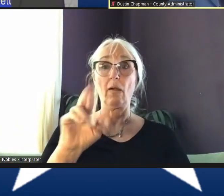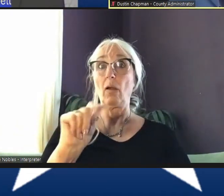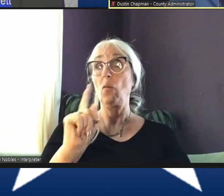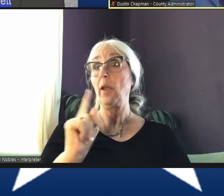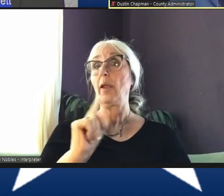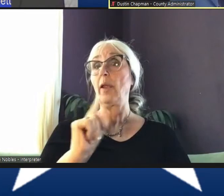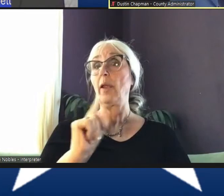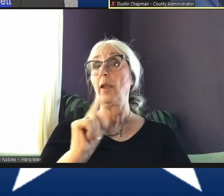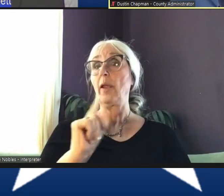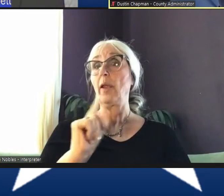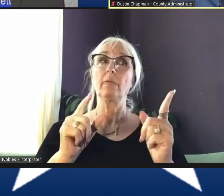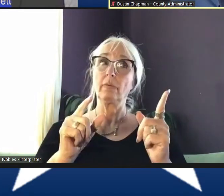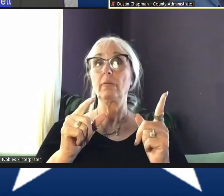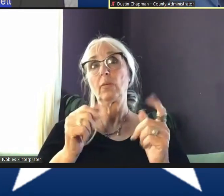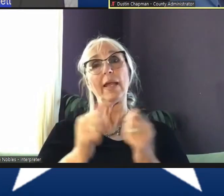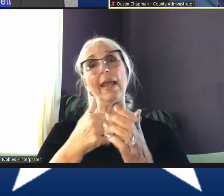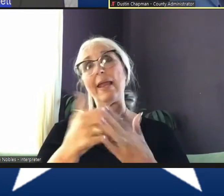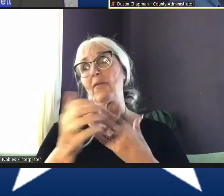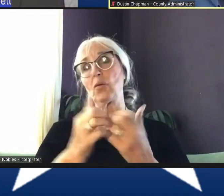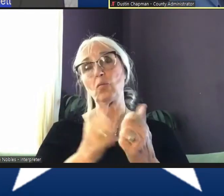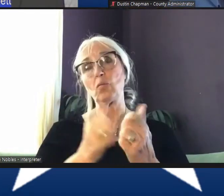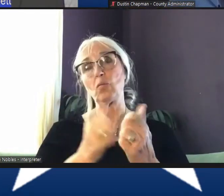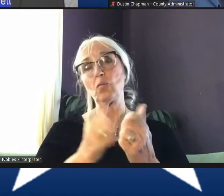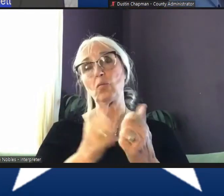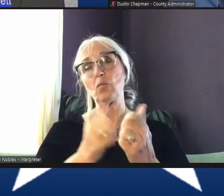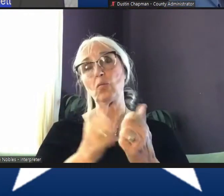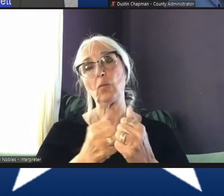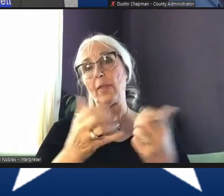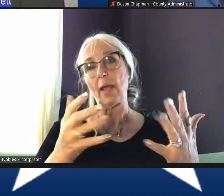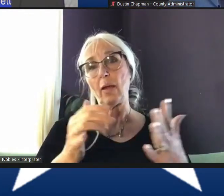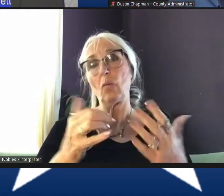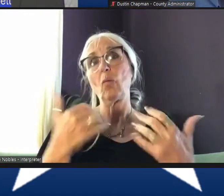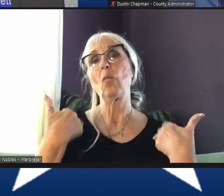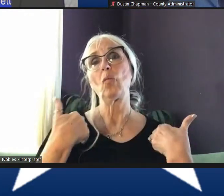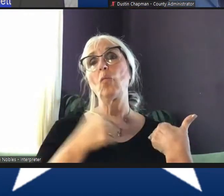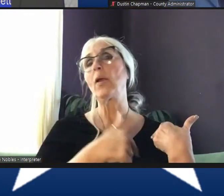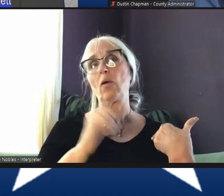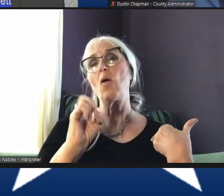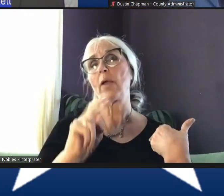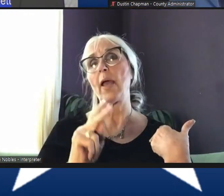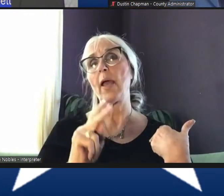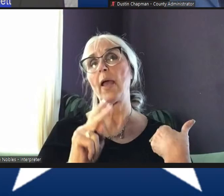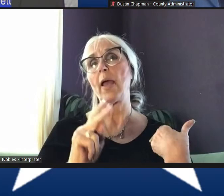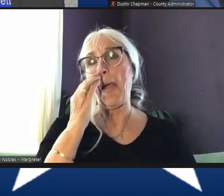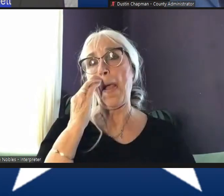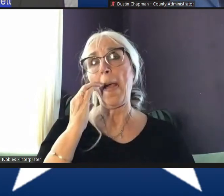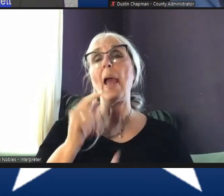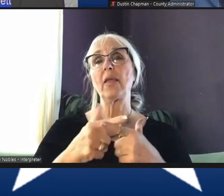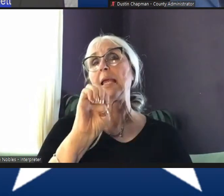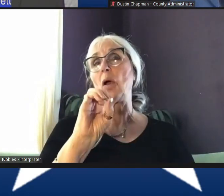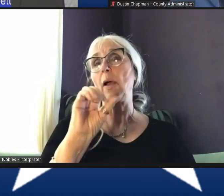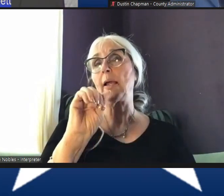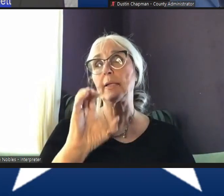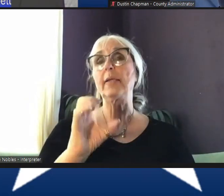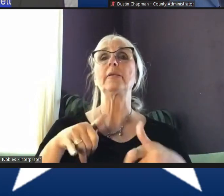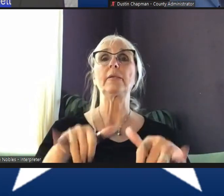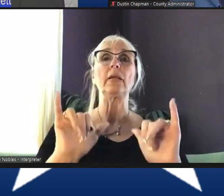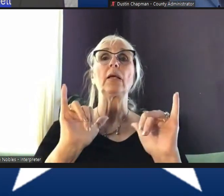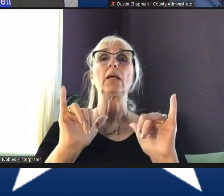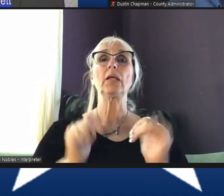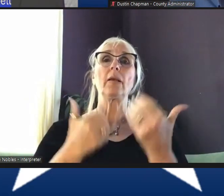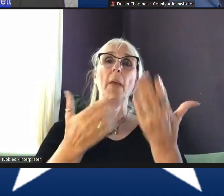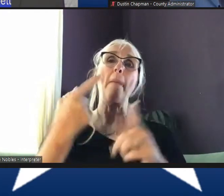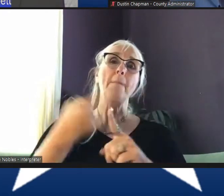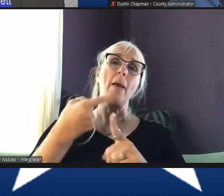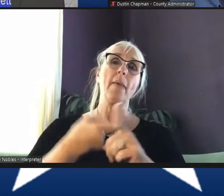even without that, we are okay. And then, of course, the EOAC will still be submitting the monthly information that